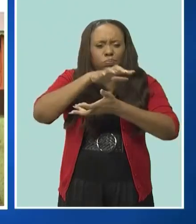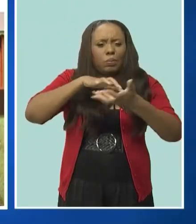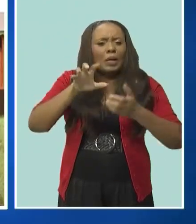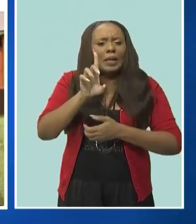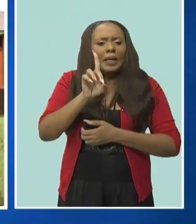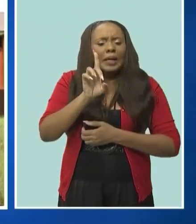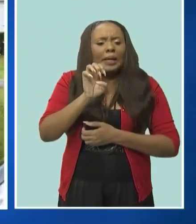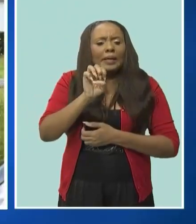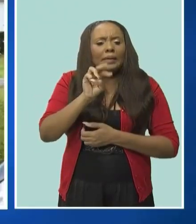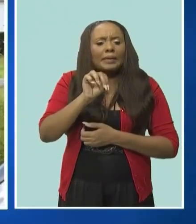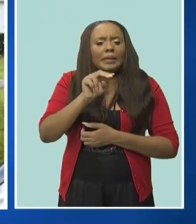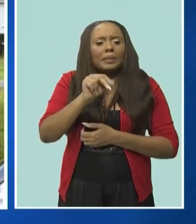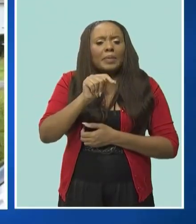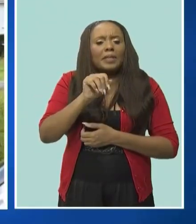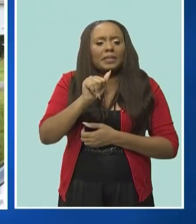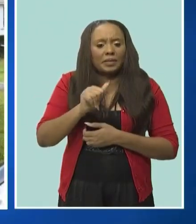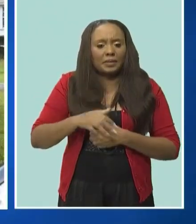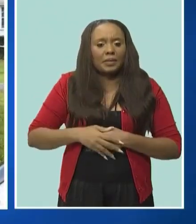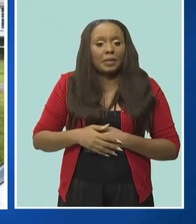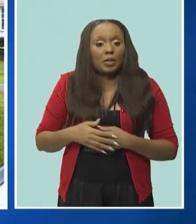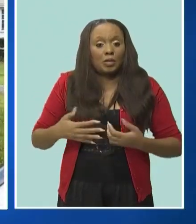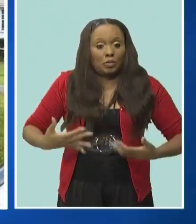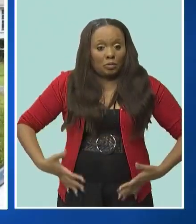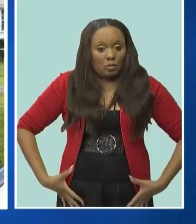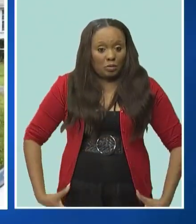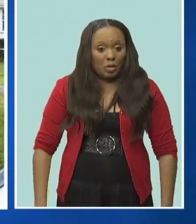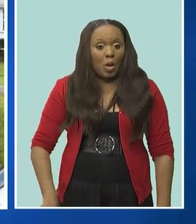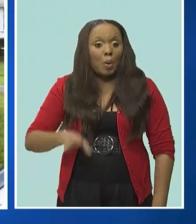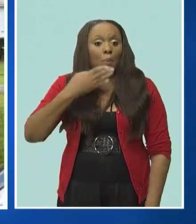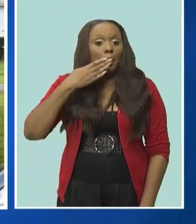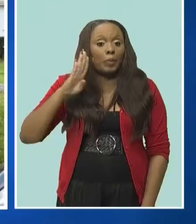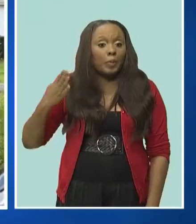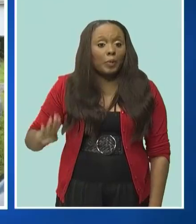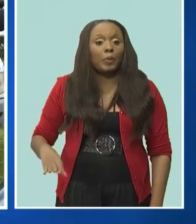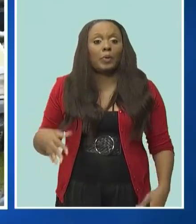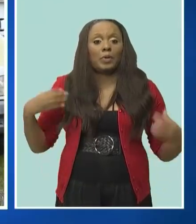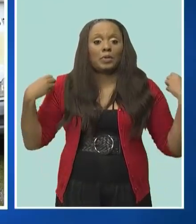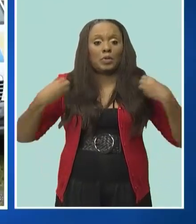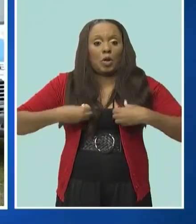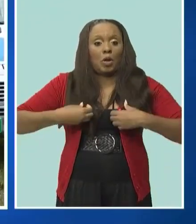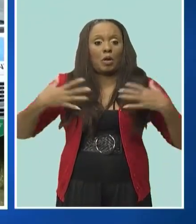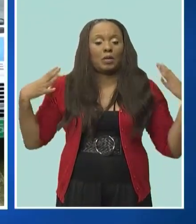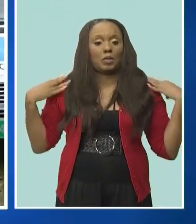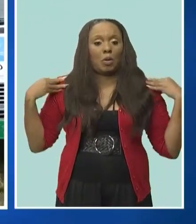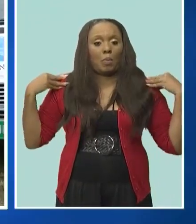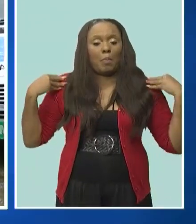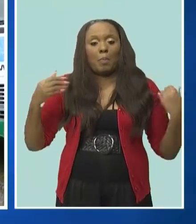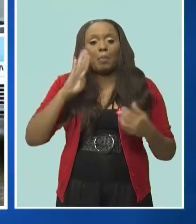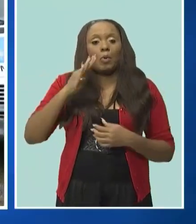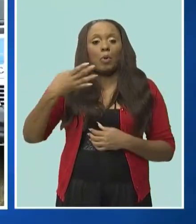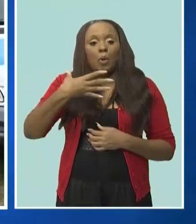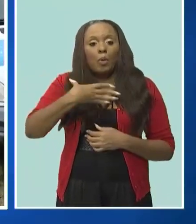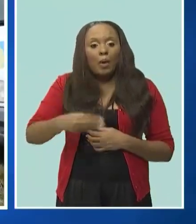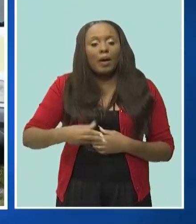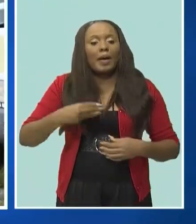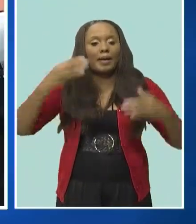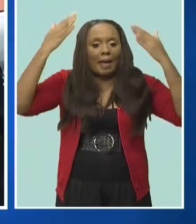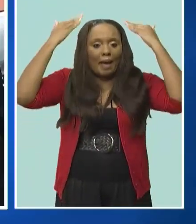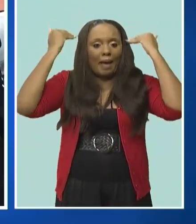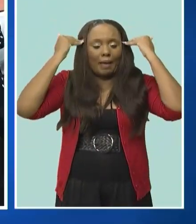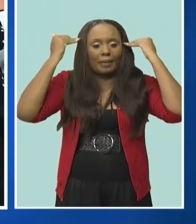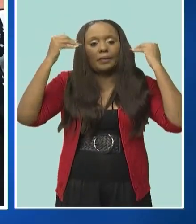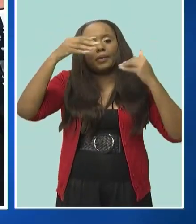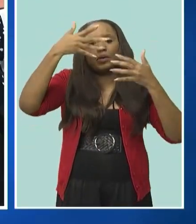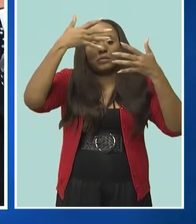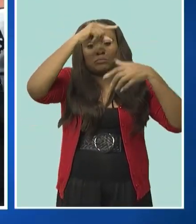blue long skirt, blue and white long sleeve top, and wearing a grey hat. Anyone who may have seen Elmonda Husbands is asked to